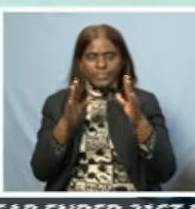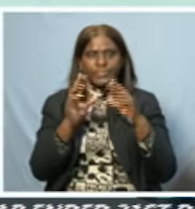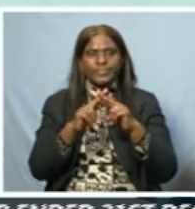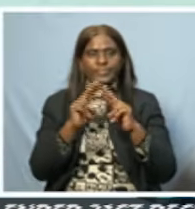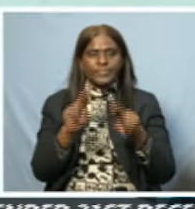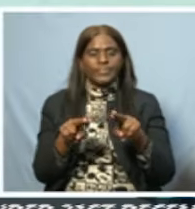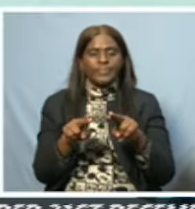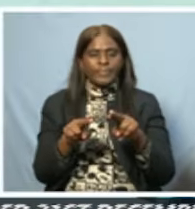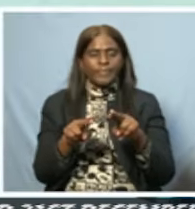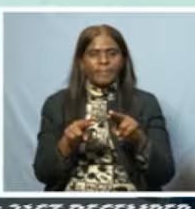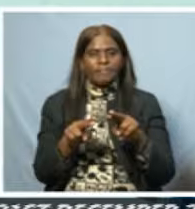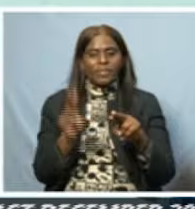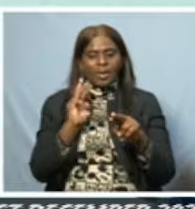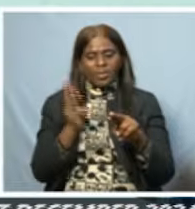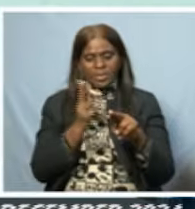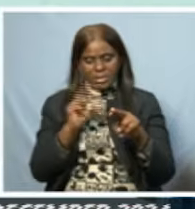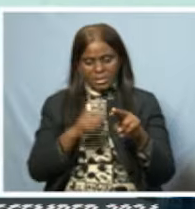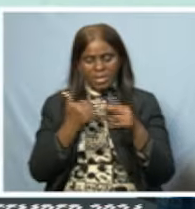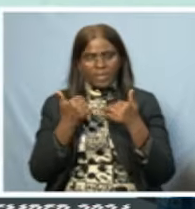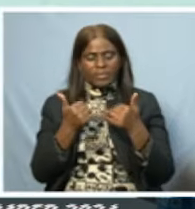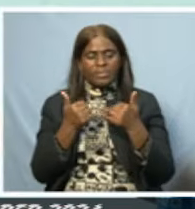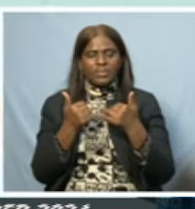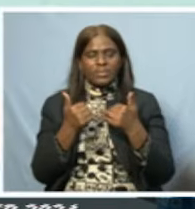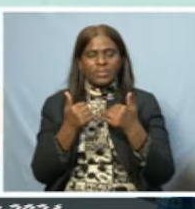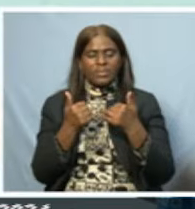Chair, as we